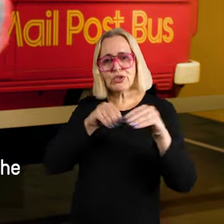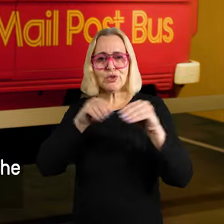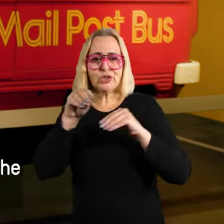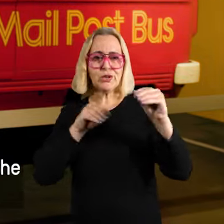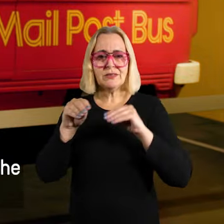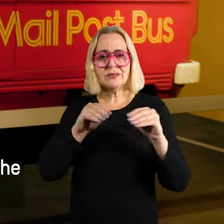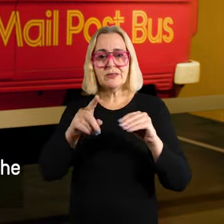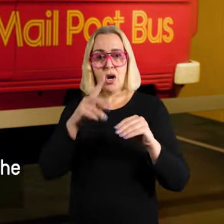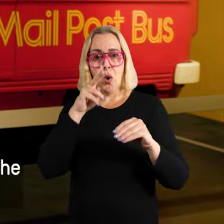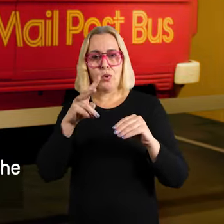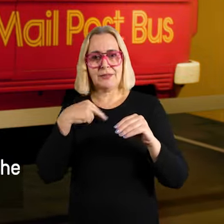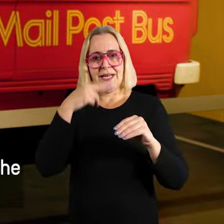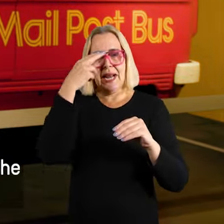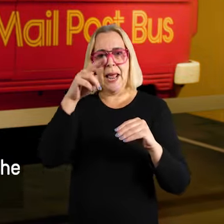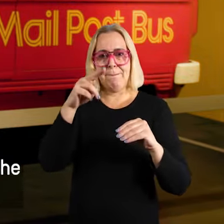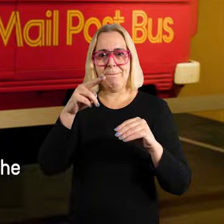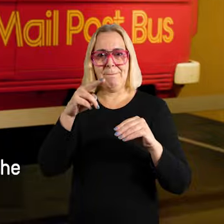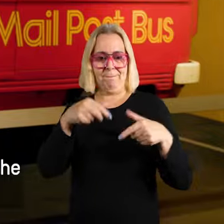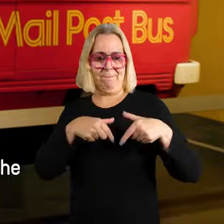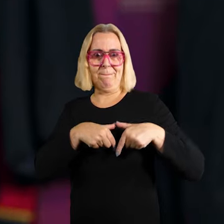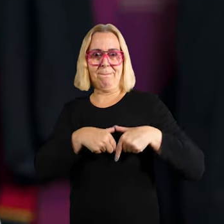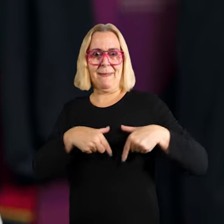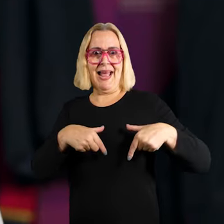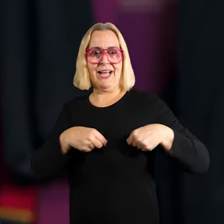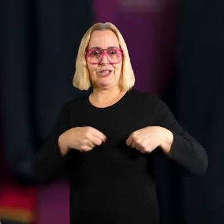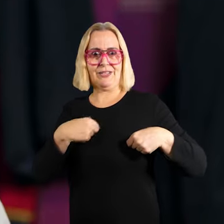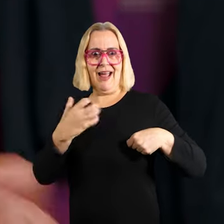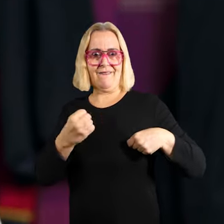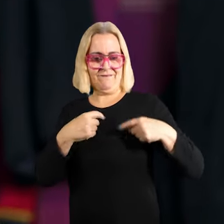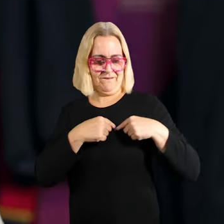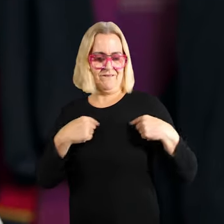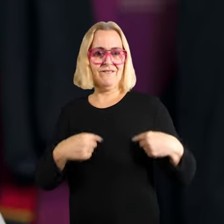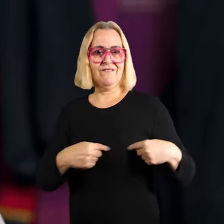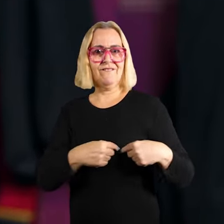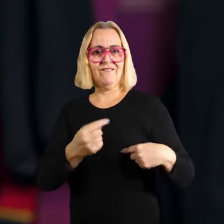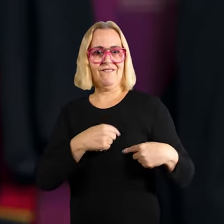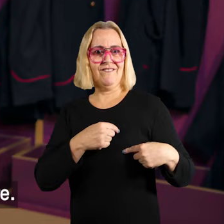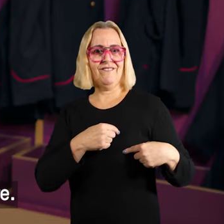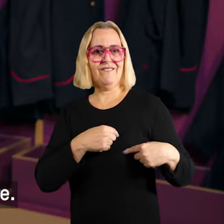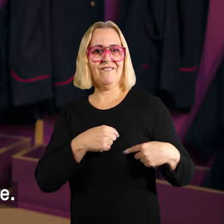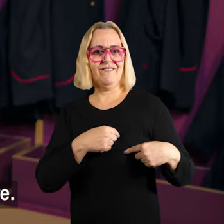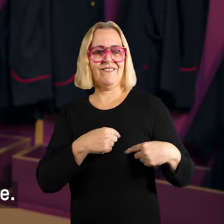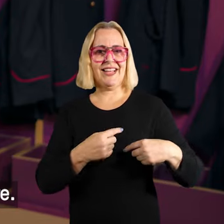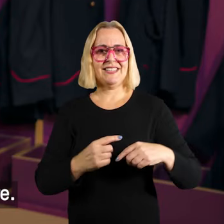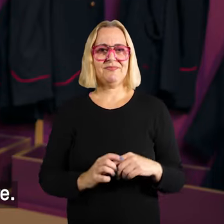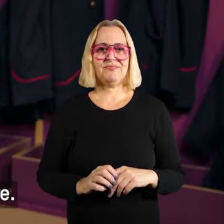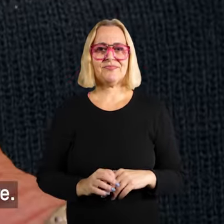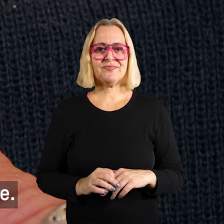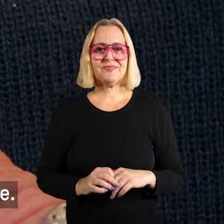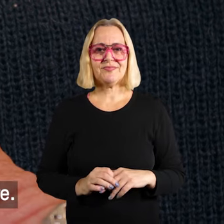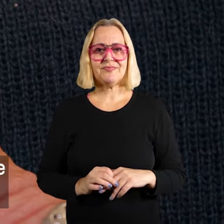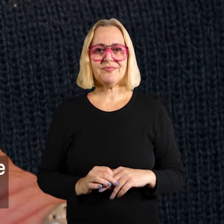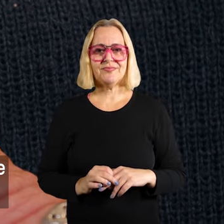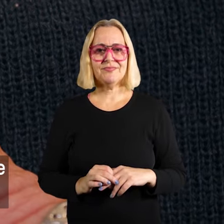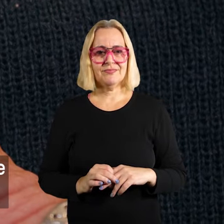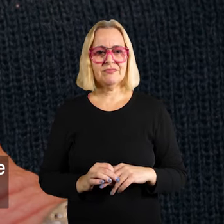fleeces mixed with the lightweight trousers or shorts and hats. I tend to switch around as well. If you notice that I've got a name badge